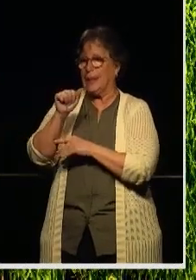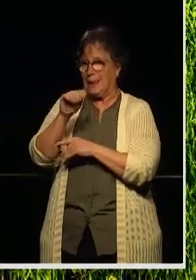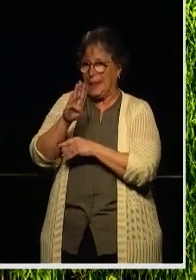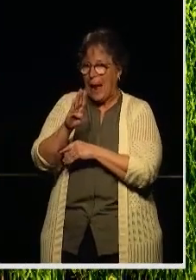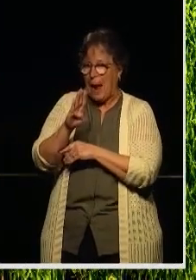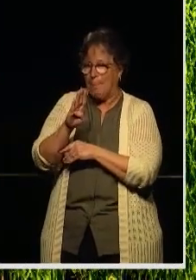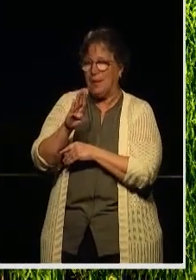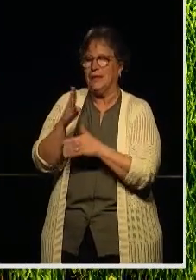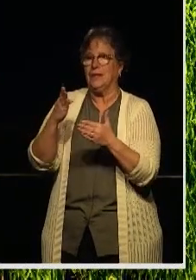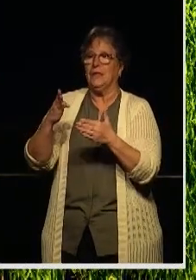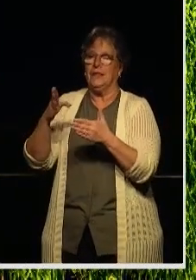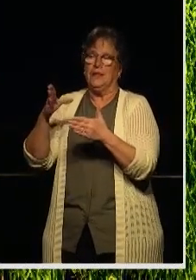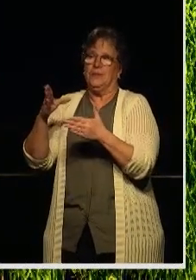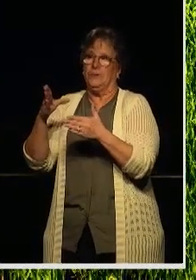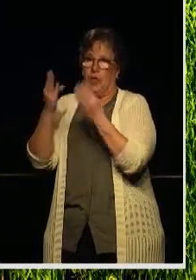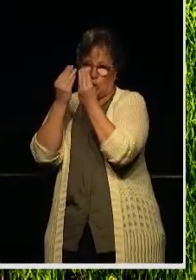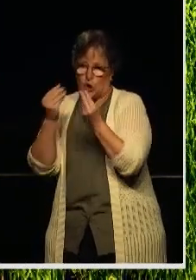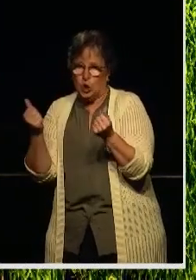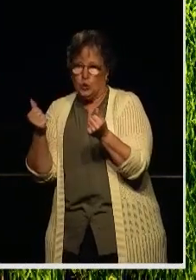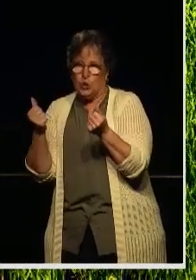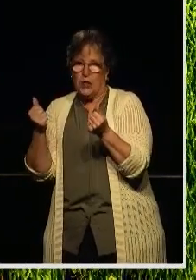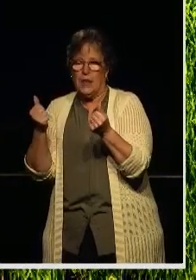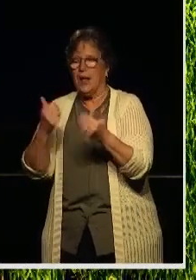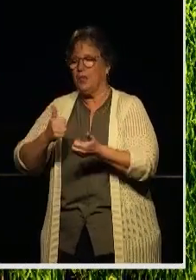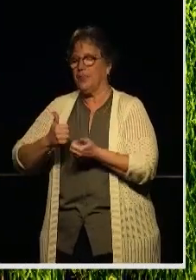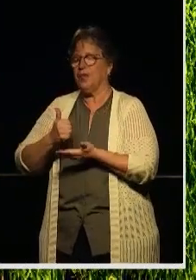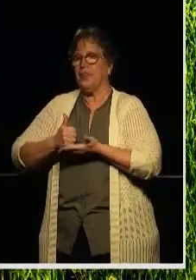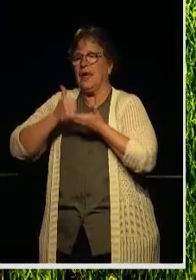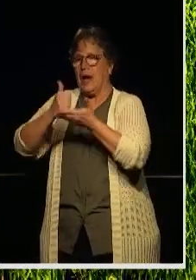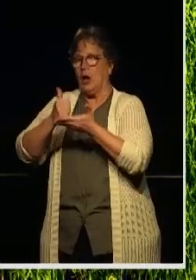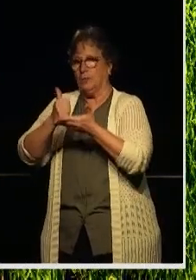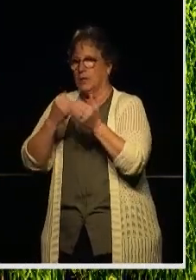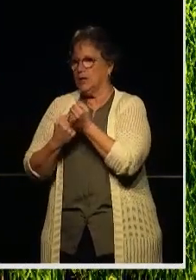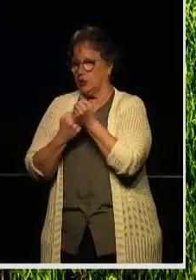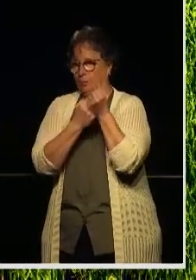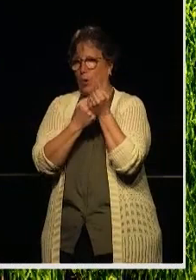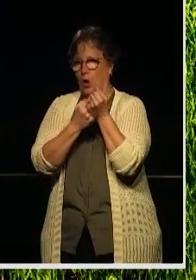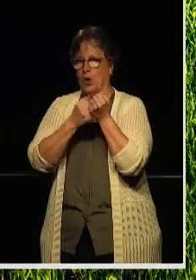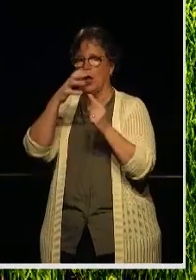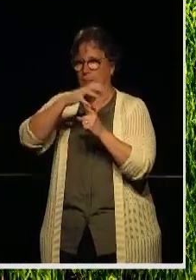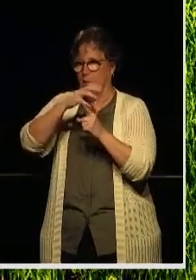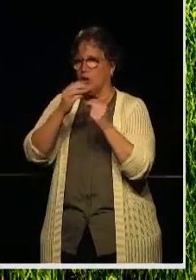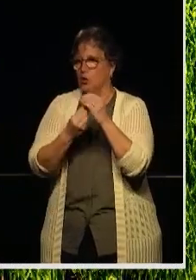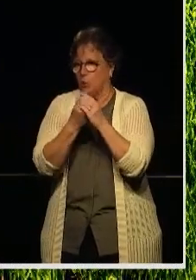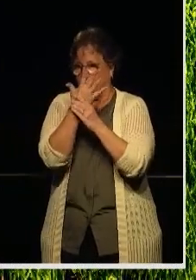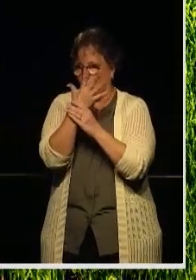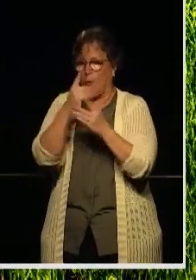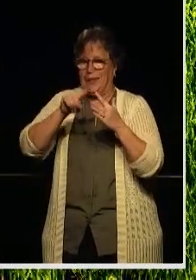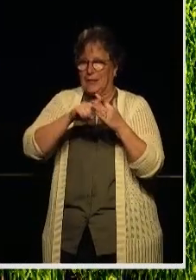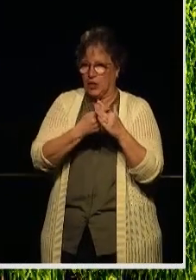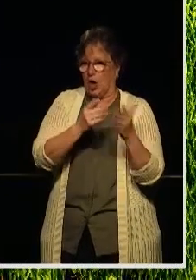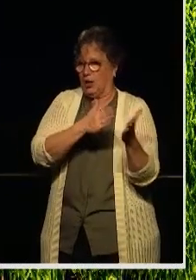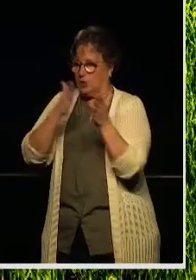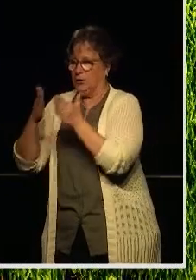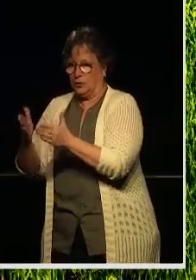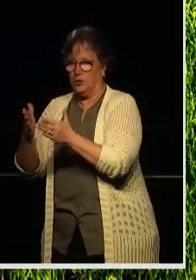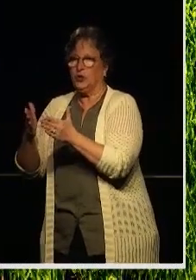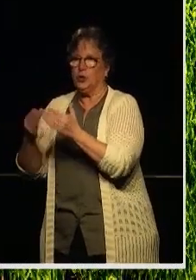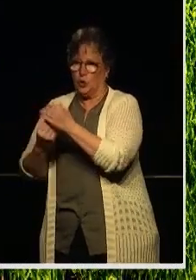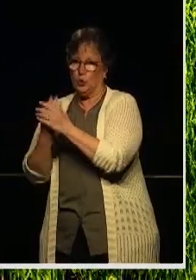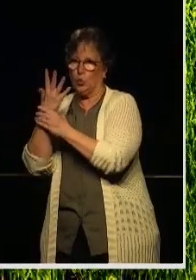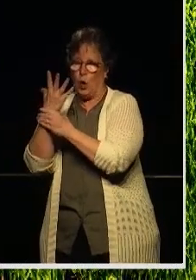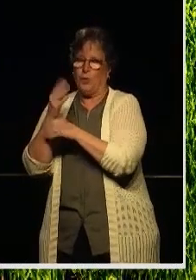chamber product and allow us to support the spawn to fresh mushroom production. There will be an additional step up in revenue growth